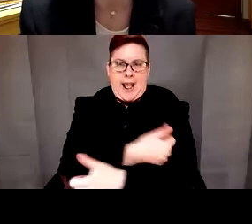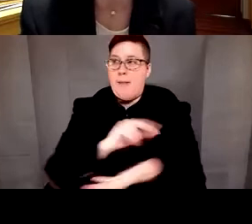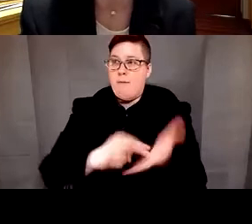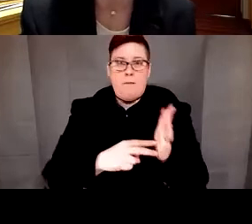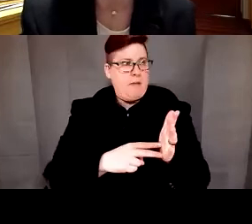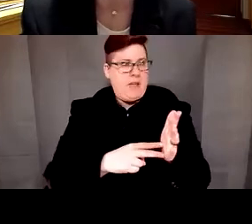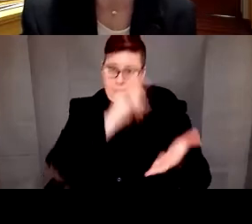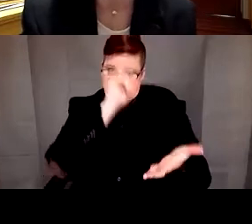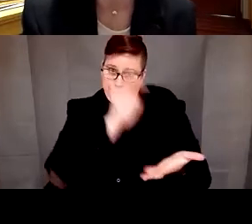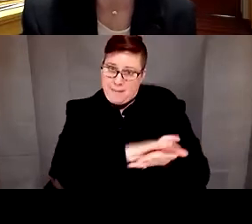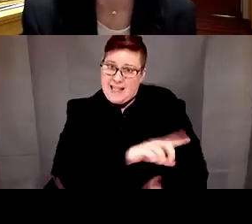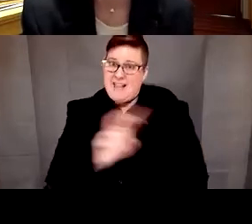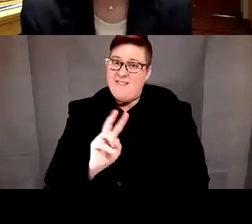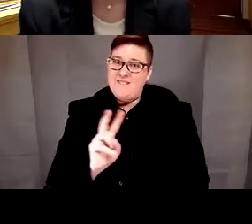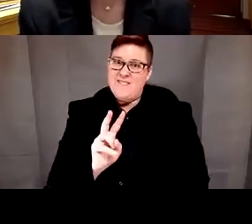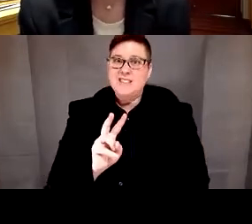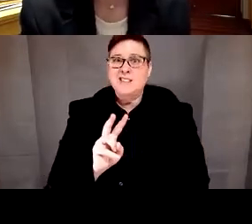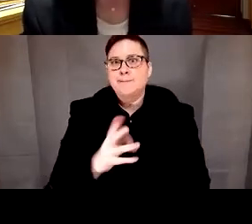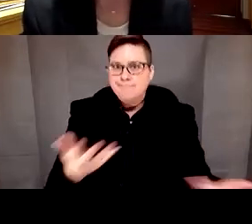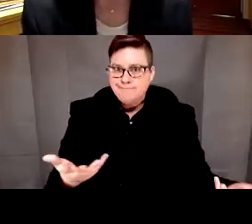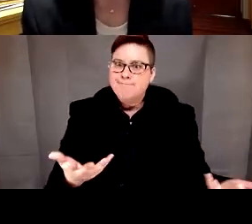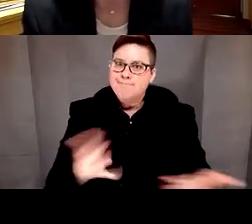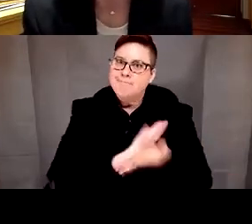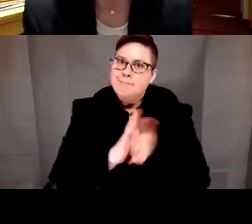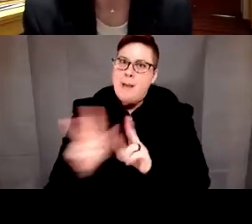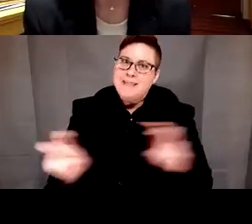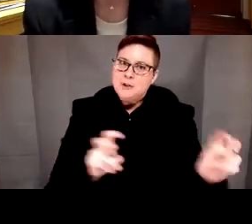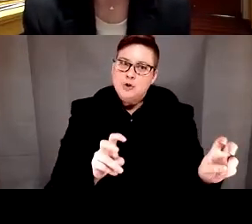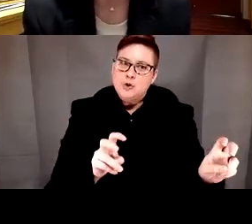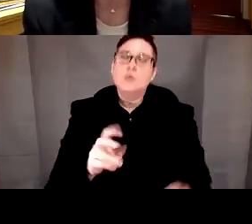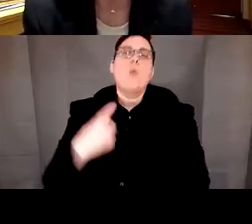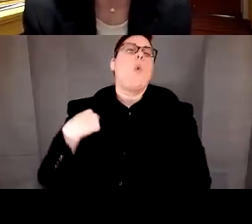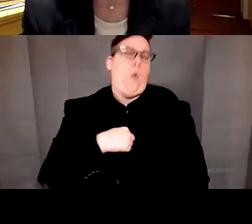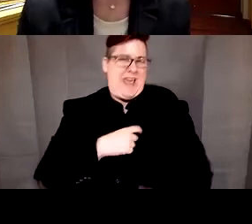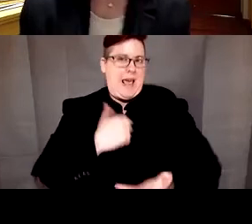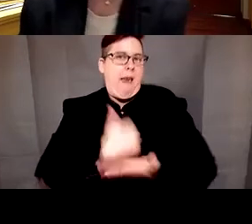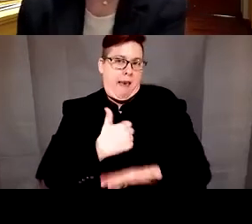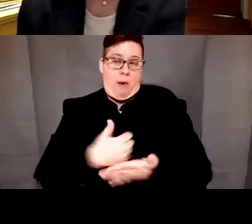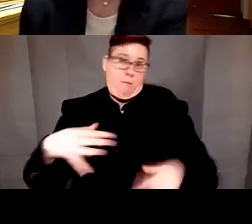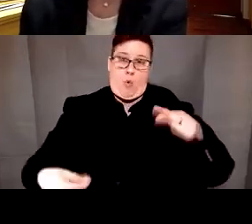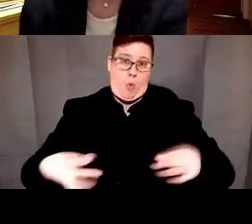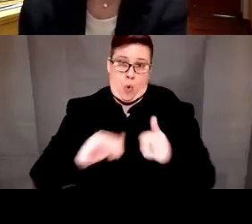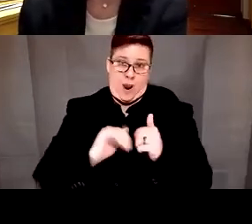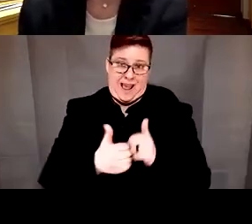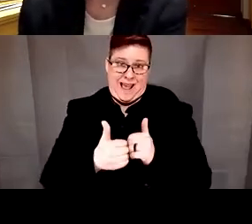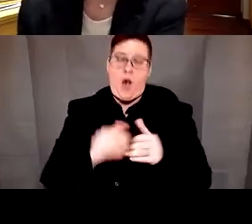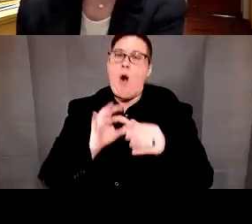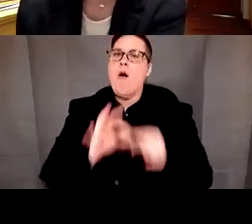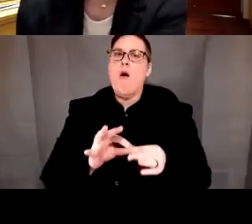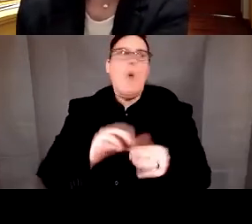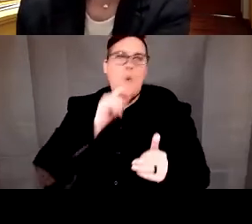of the victim becomes an issue in the lawsuit. And we can be helpful to the courts in issues of